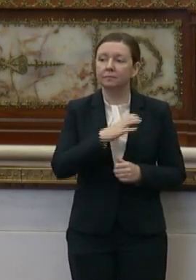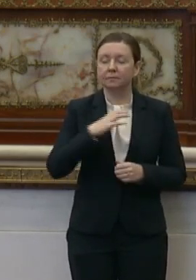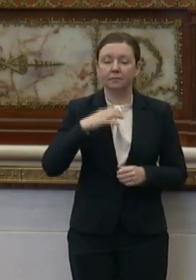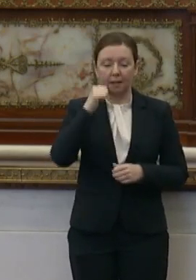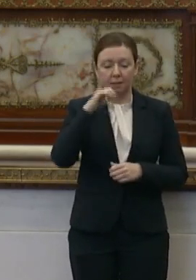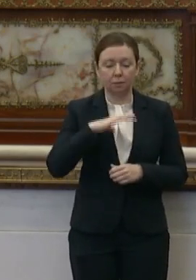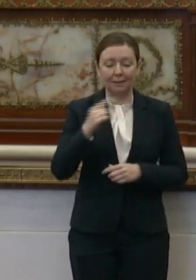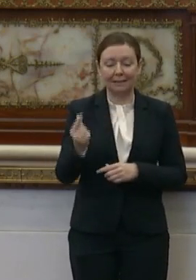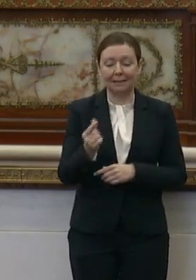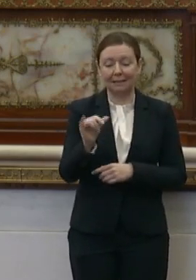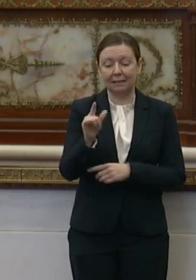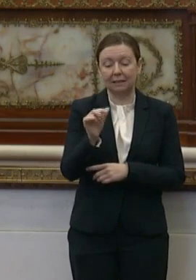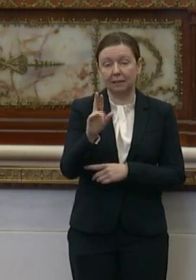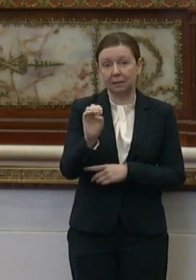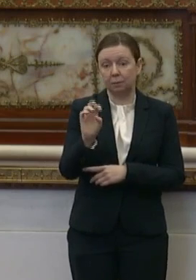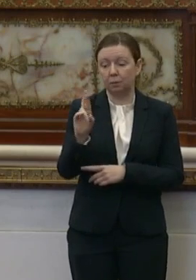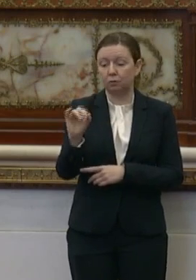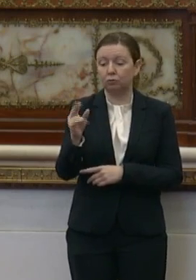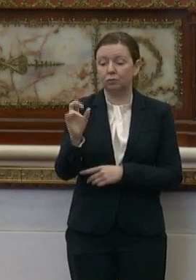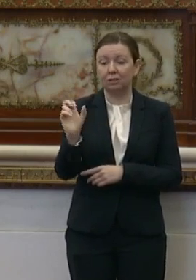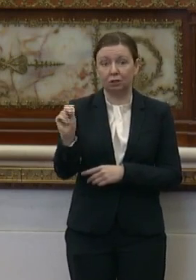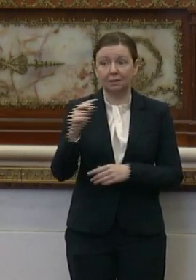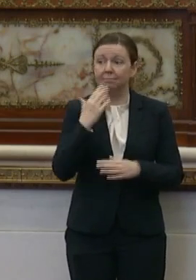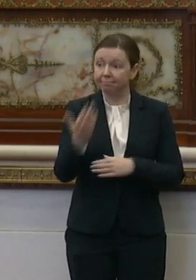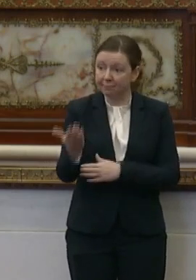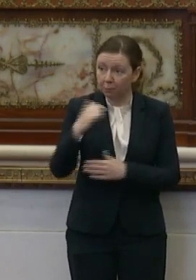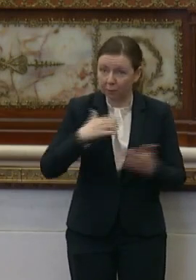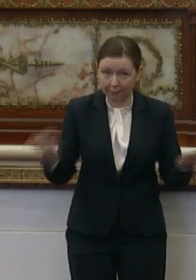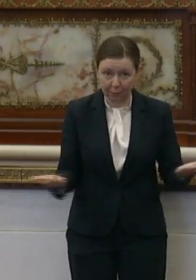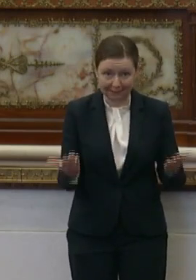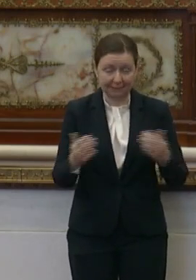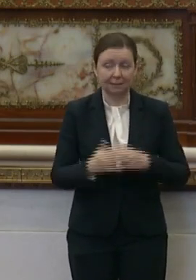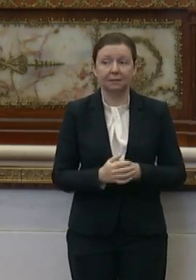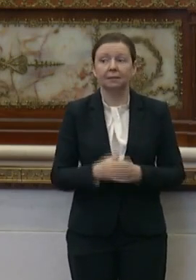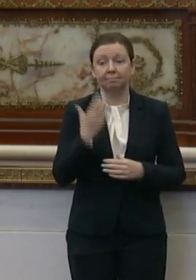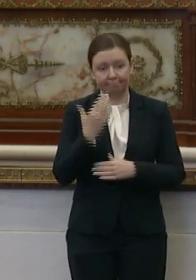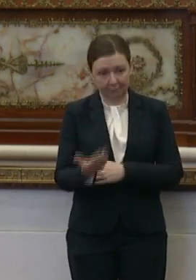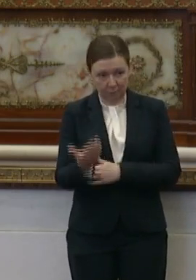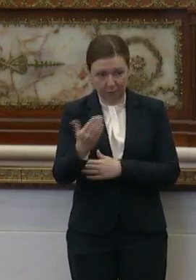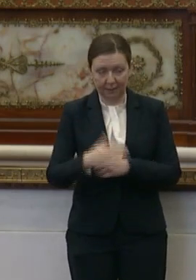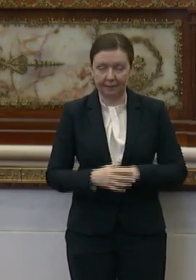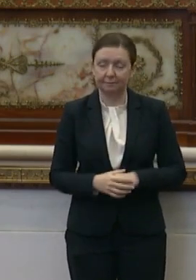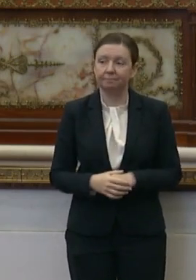Councilwoman Gilmore Richardson? Good morning. Present. Morning.